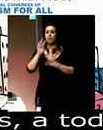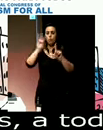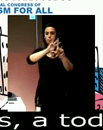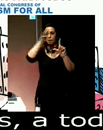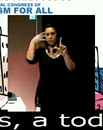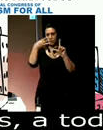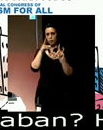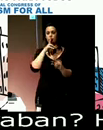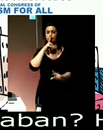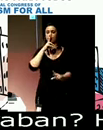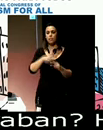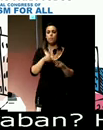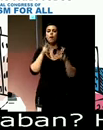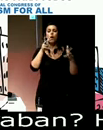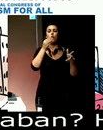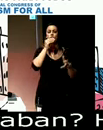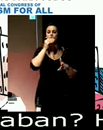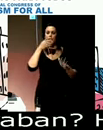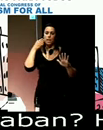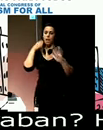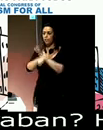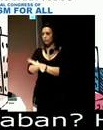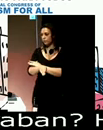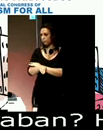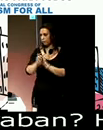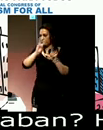project. There's a web page which is called